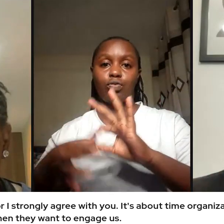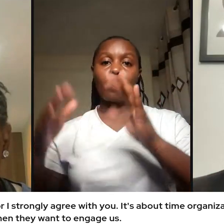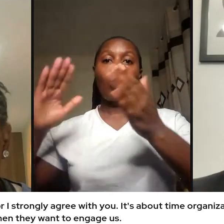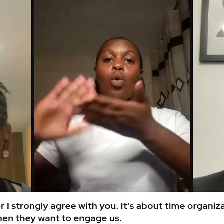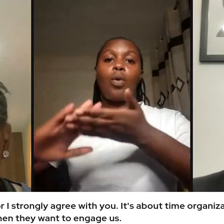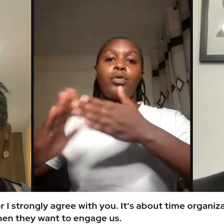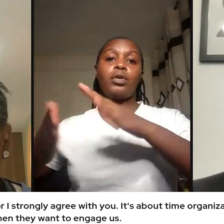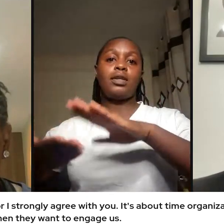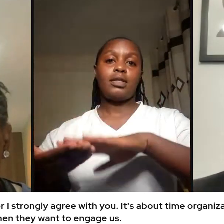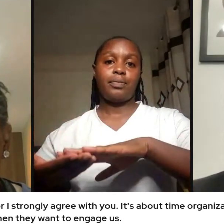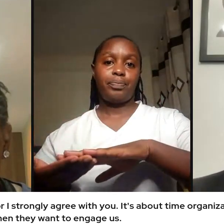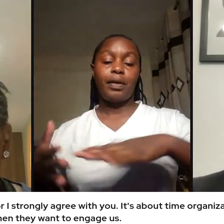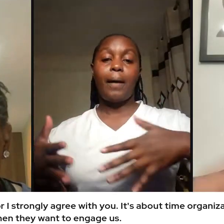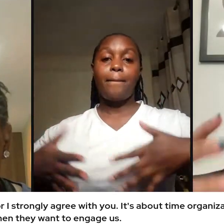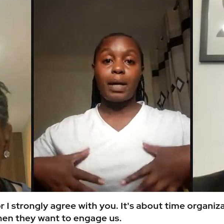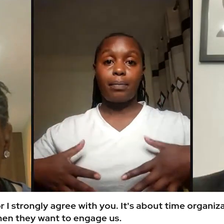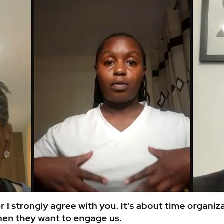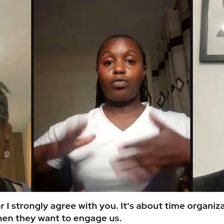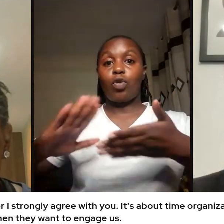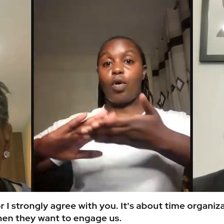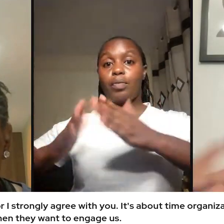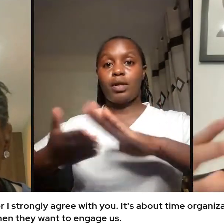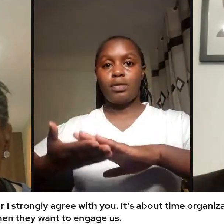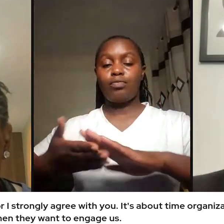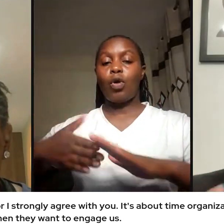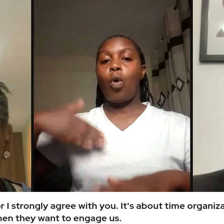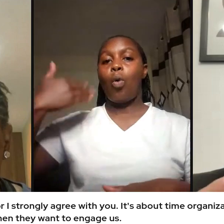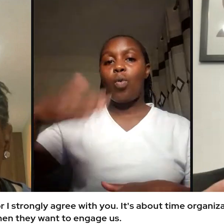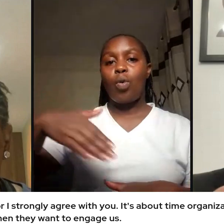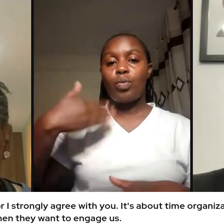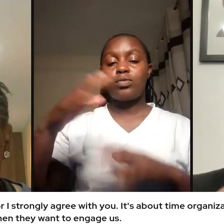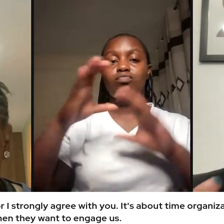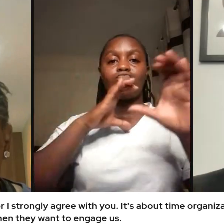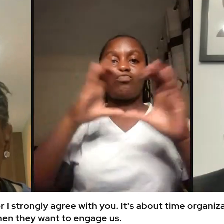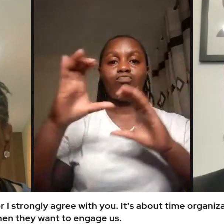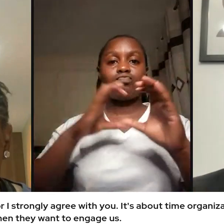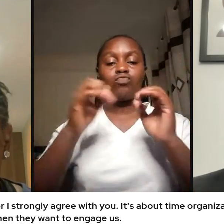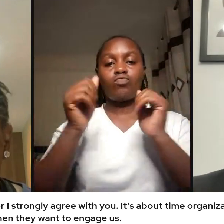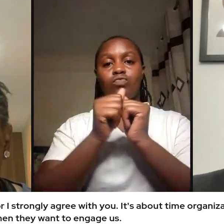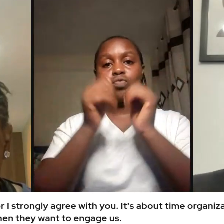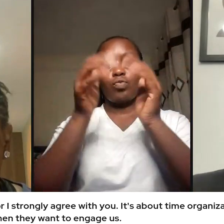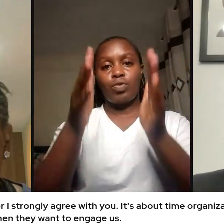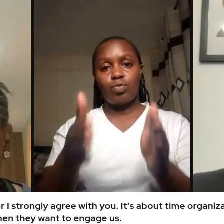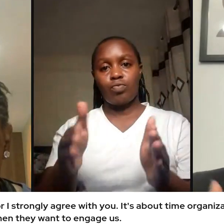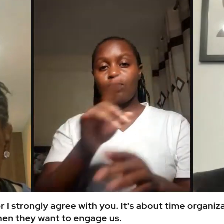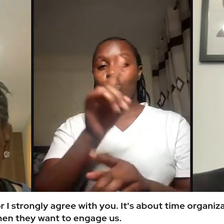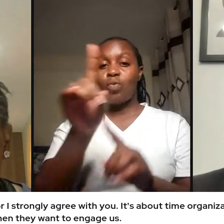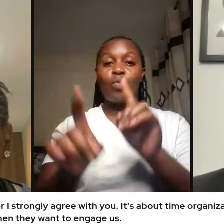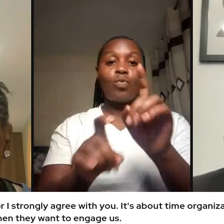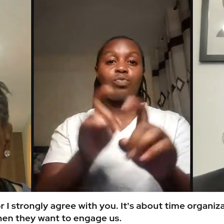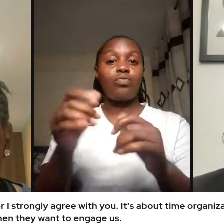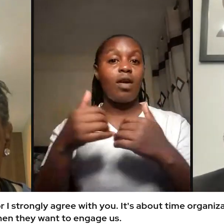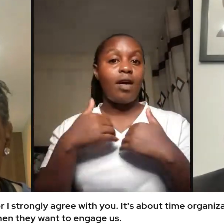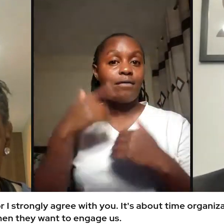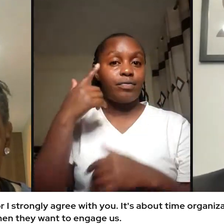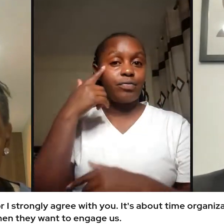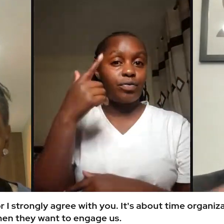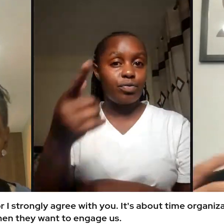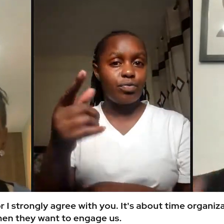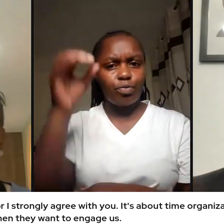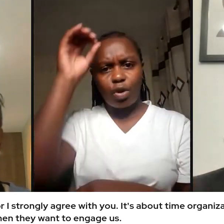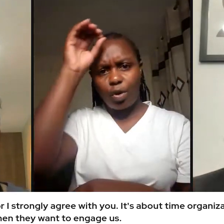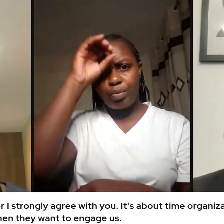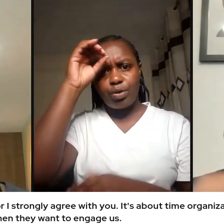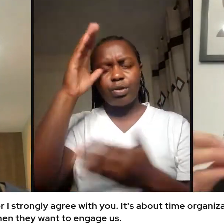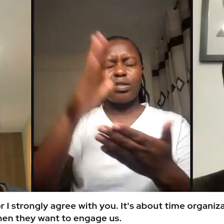will constantly talk with you, converse with you, have questions for you, or maybe share their opinions with you, and they